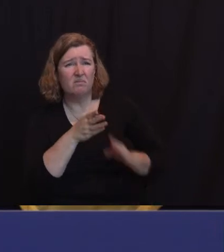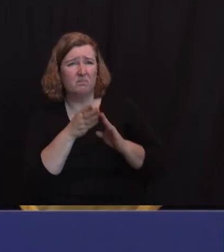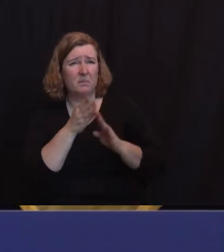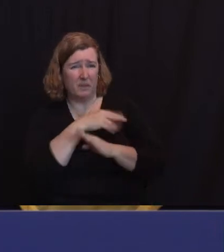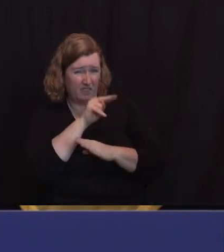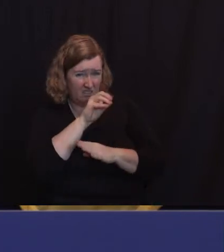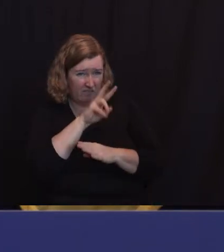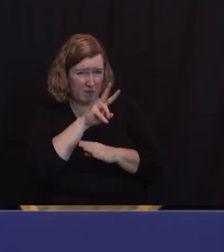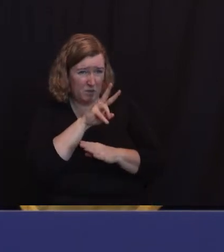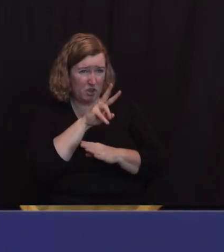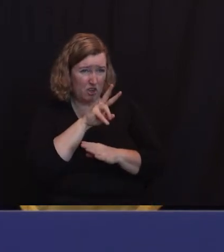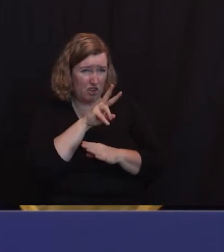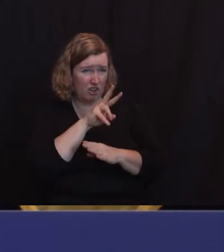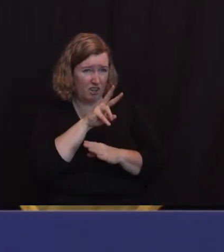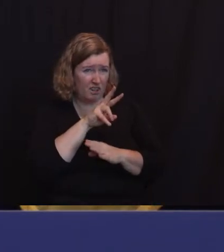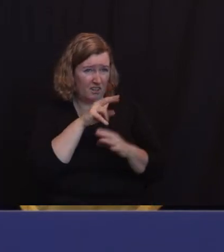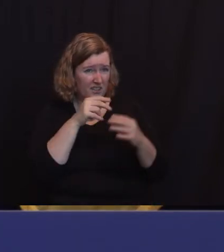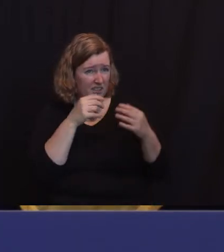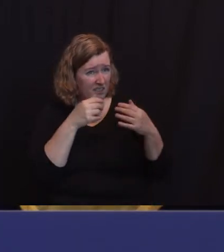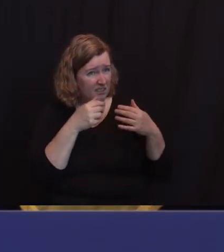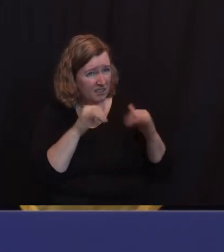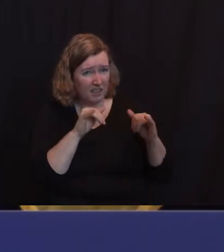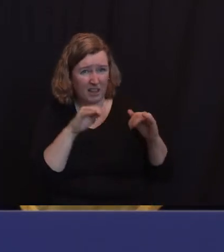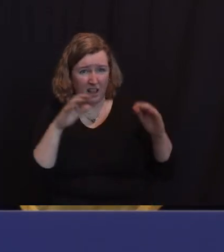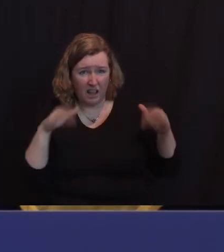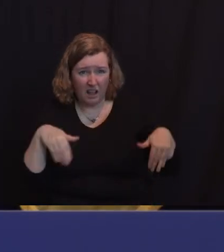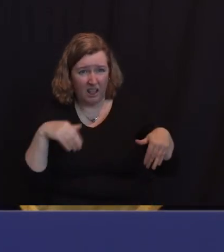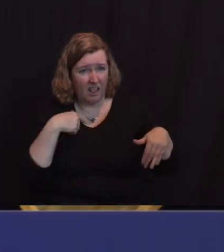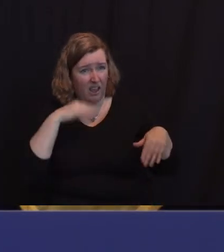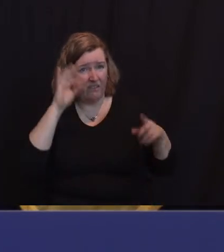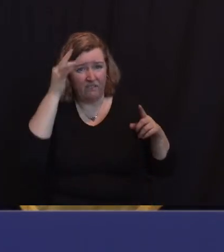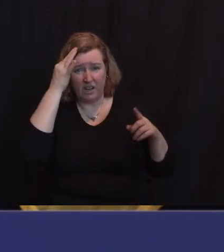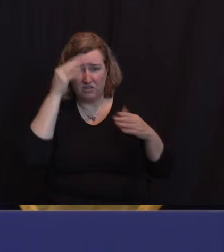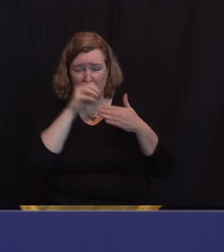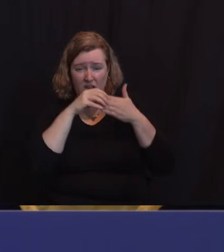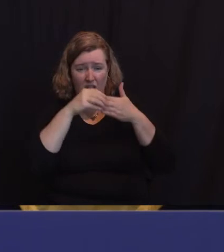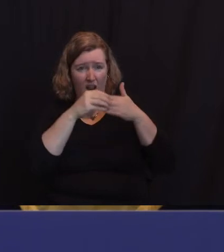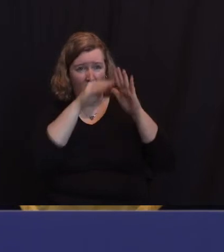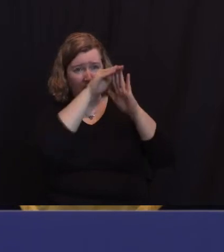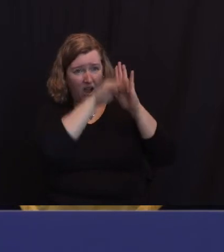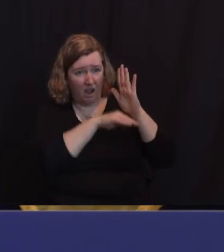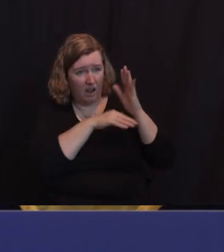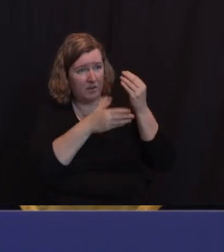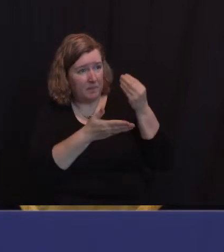question, we still, as I sit here, don't have federal guidance on how we can spend the federal money.